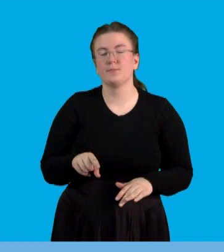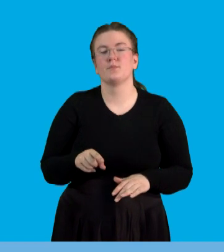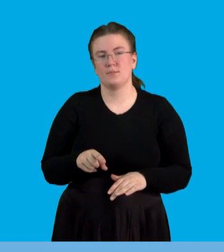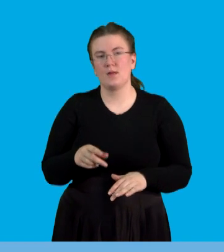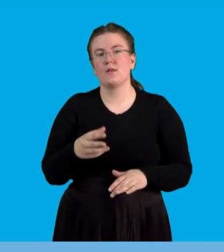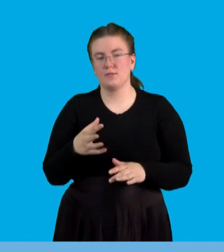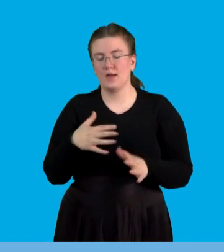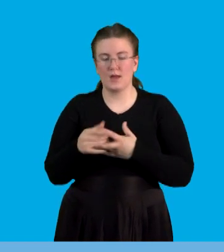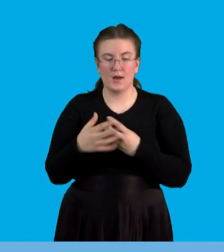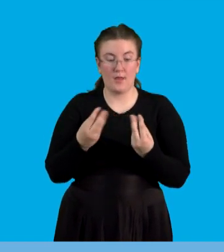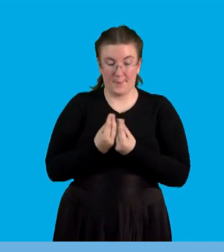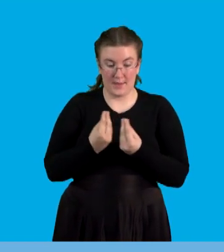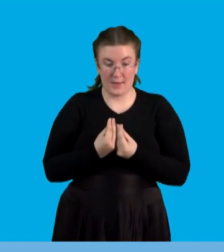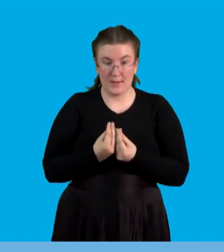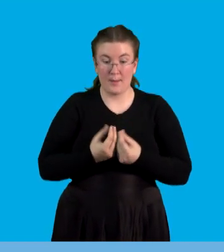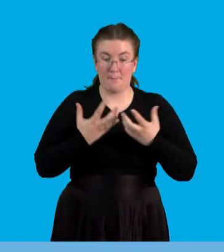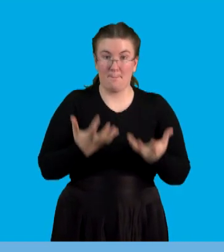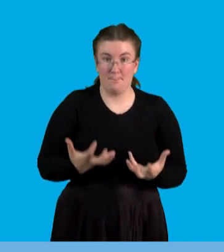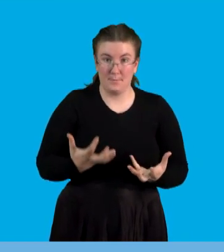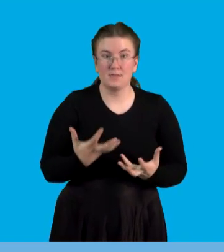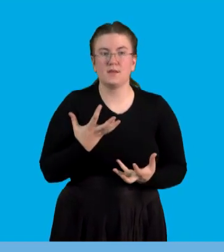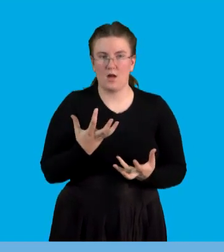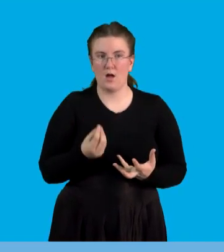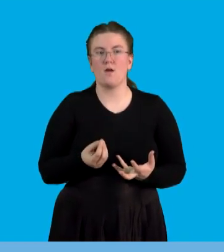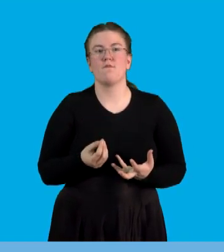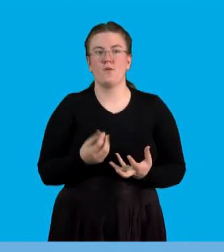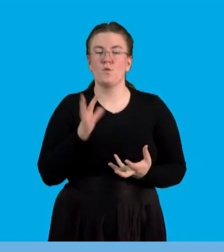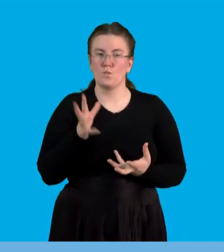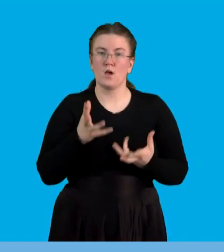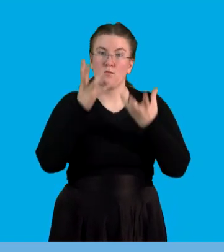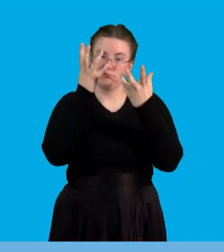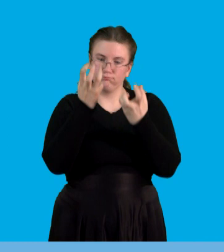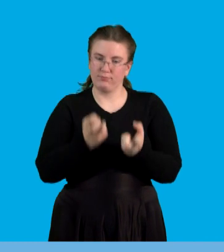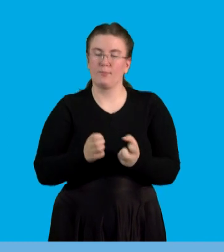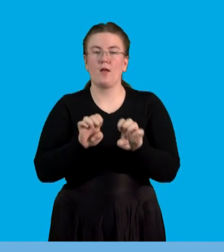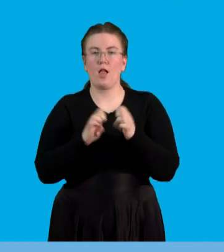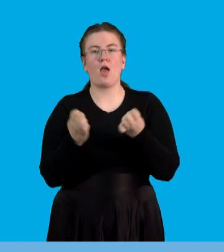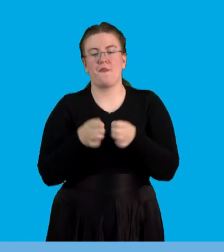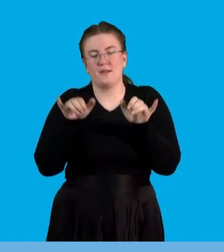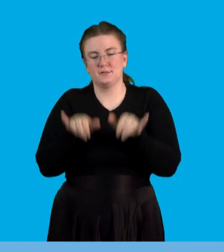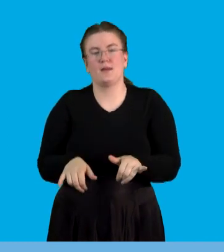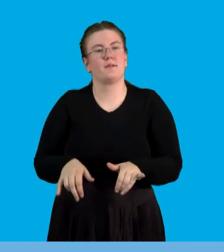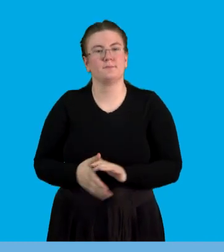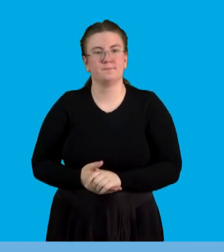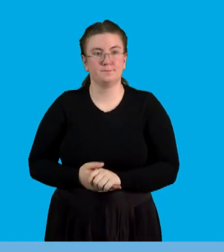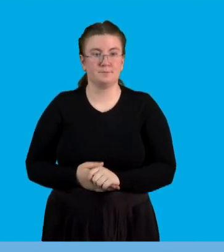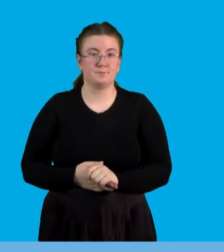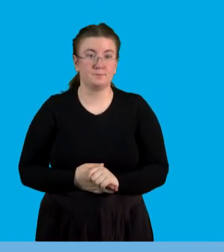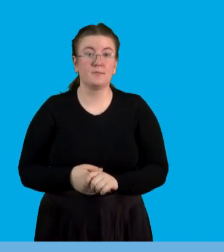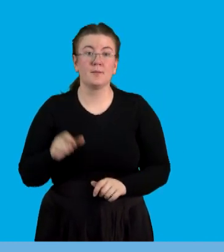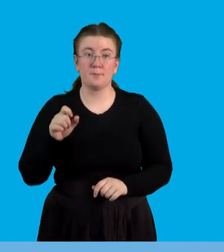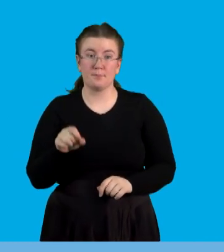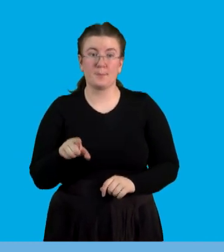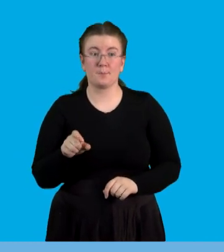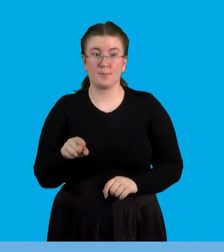an object that has a mass. So this is called weight. So this object, or this force that